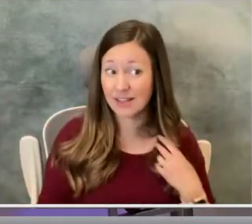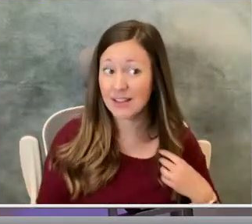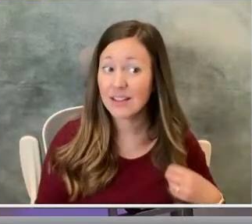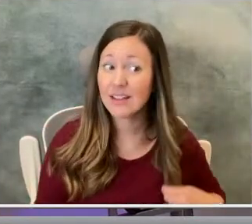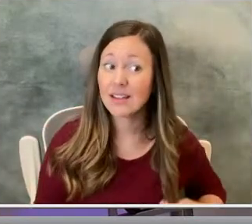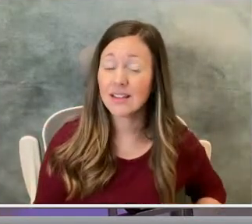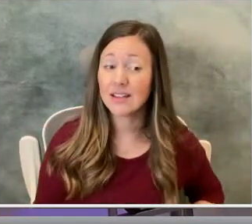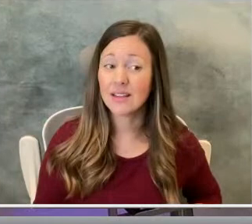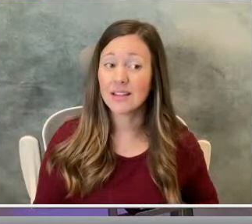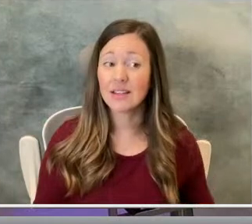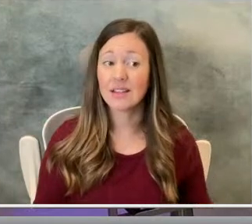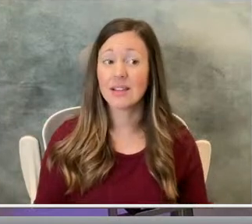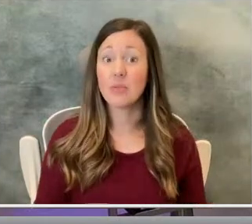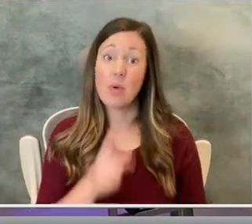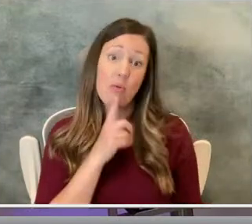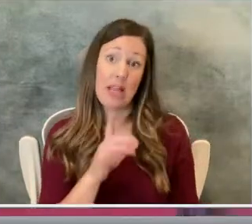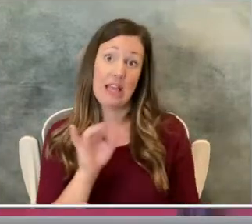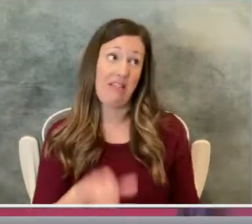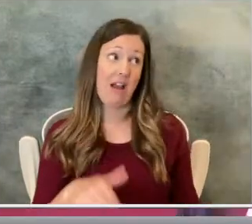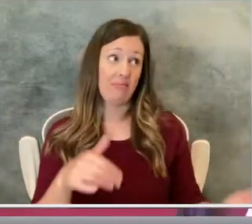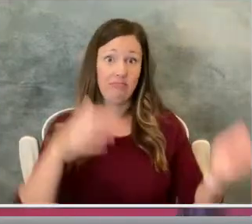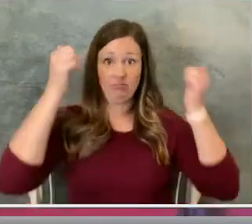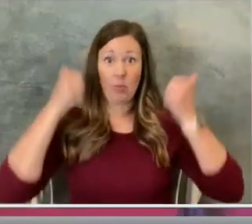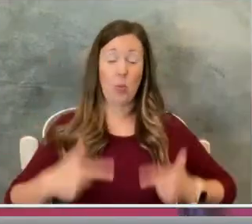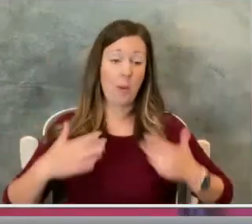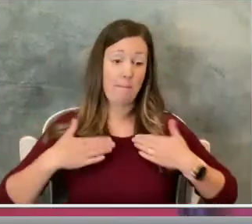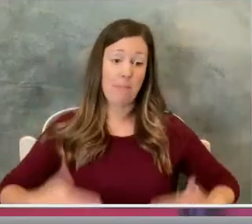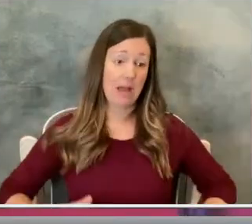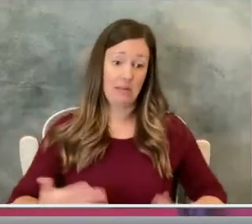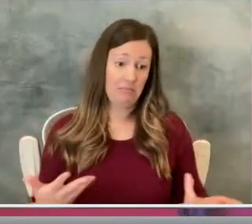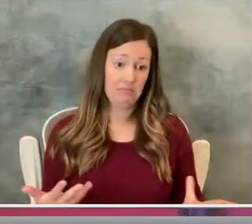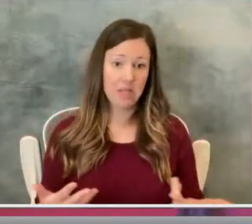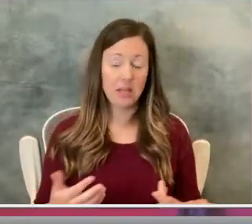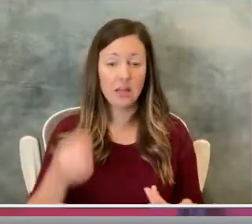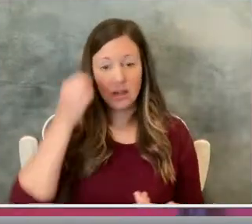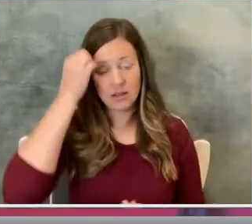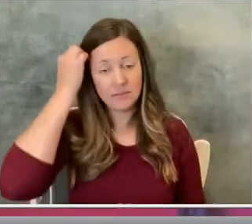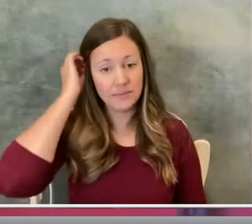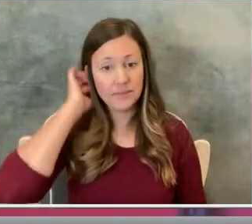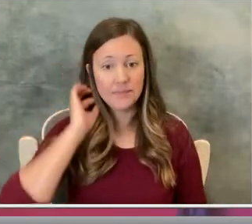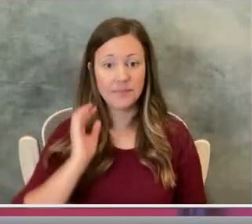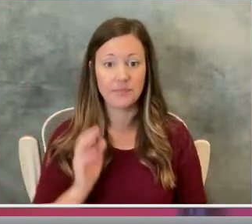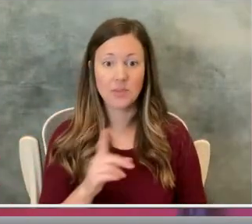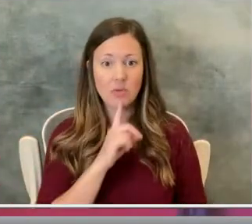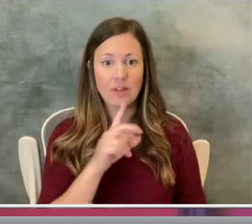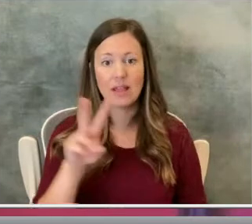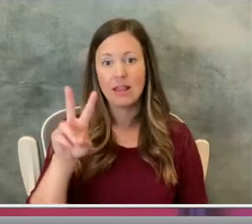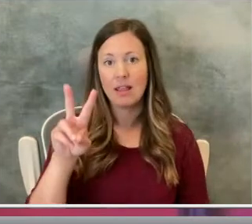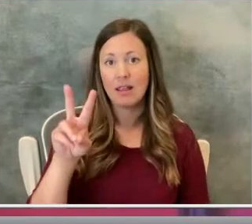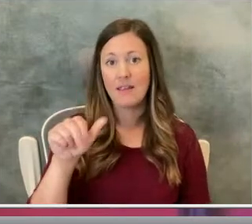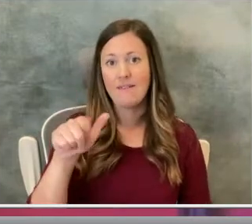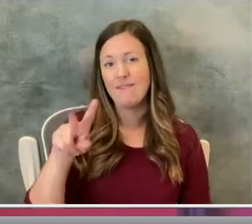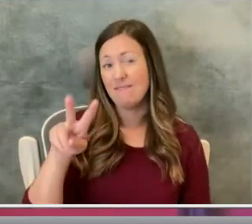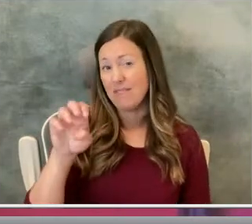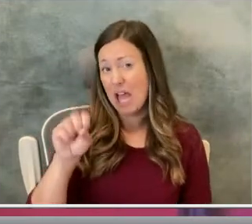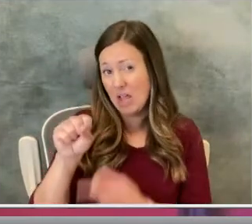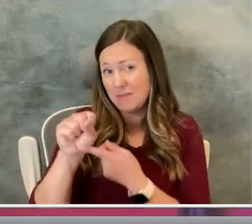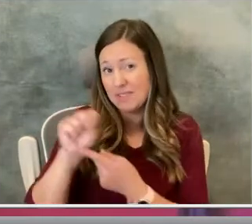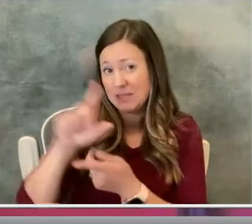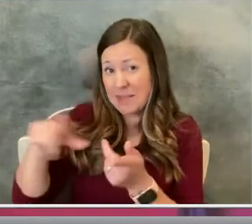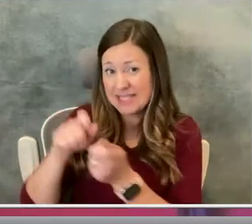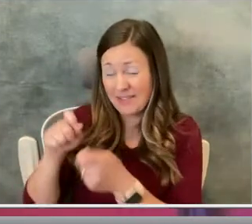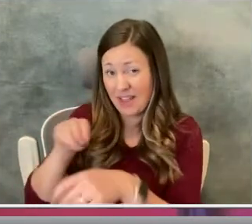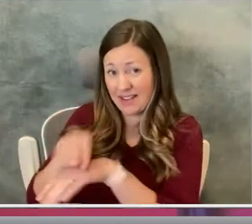body healthier. Specifically, not, I'm not aware it specifically makes your valves healthier, but it makes your sort of